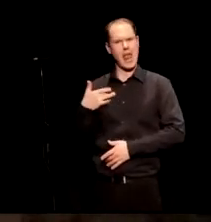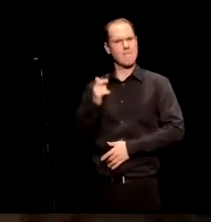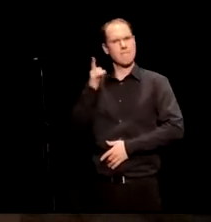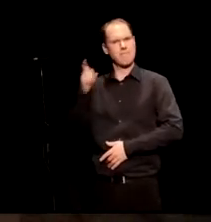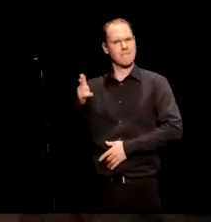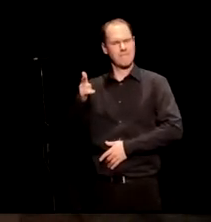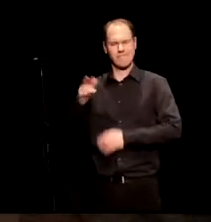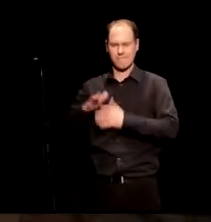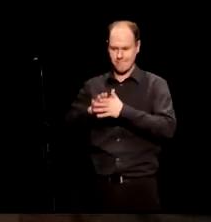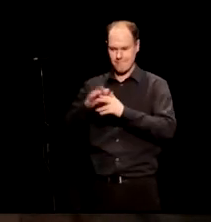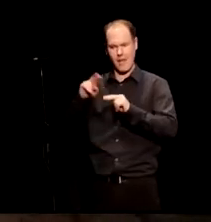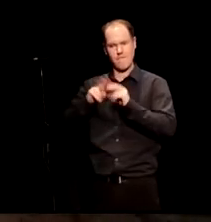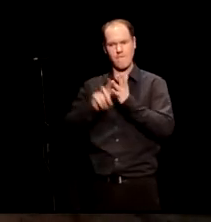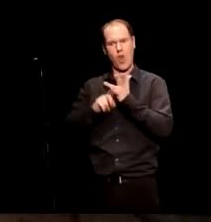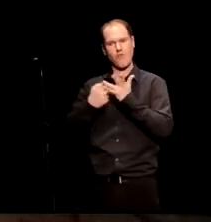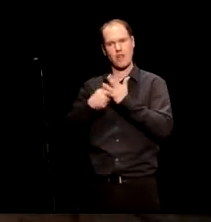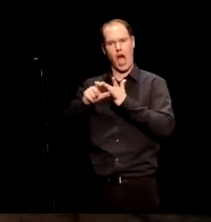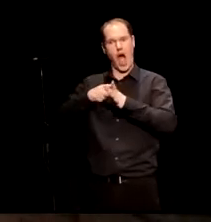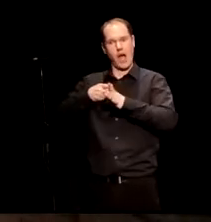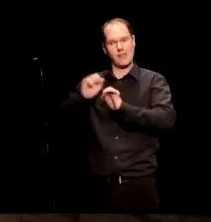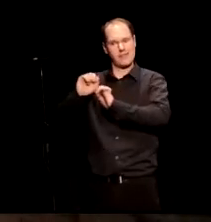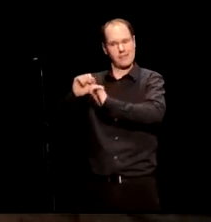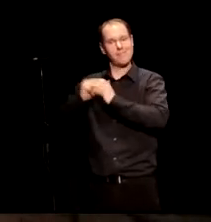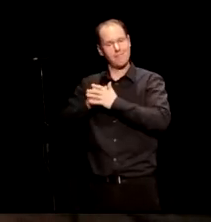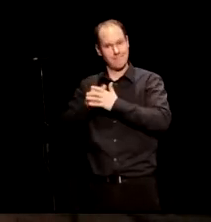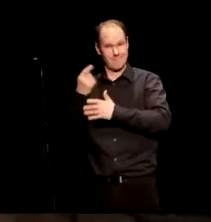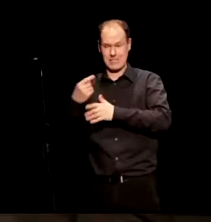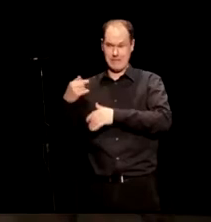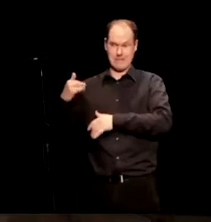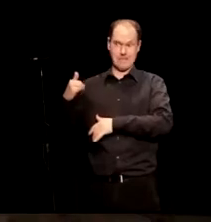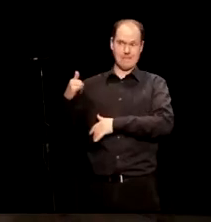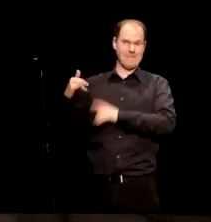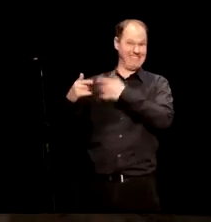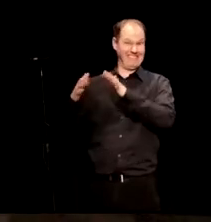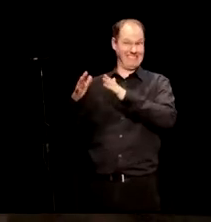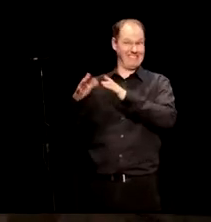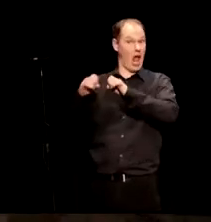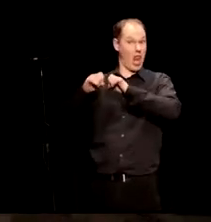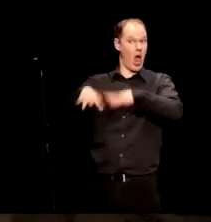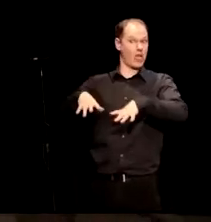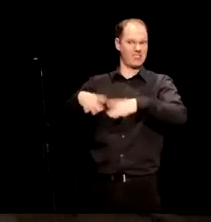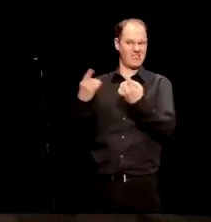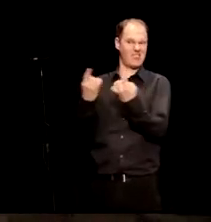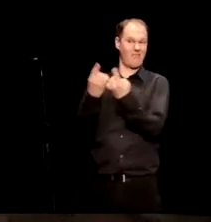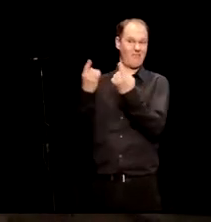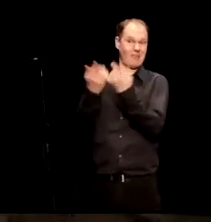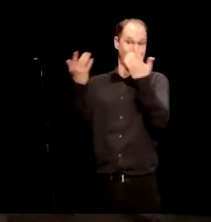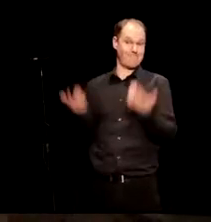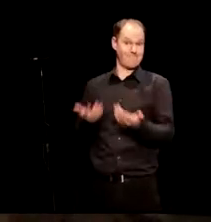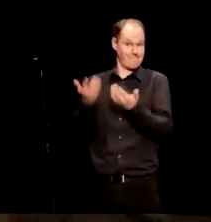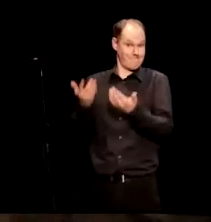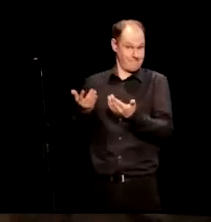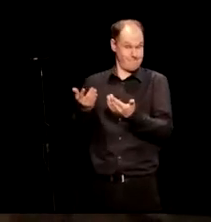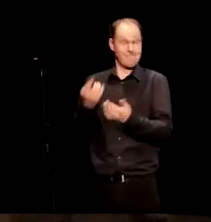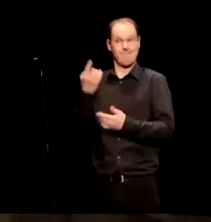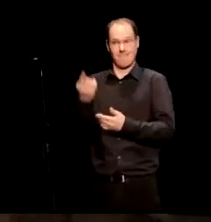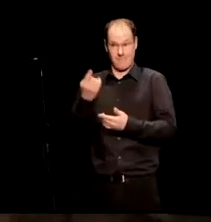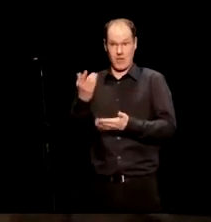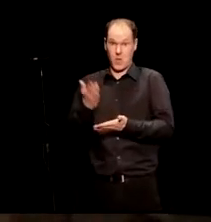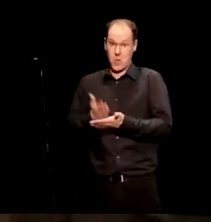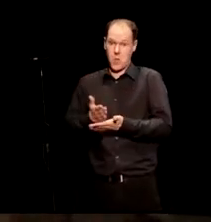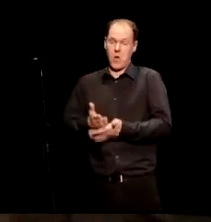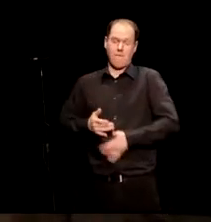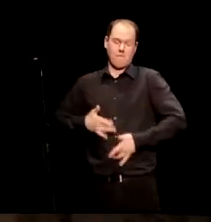Florida, being a little superstitious, as it were, has lost an insignificant article to which he sets a